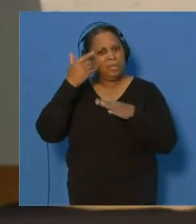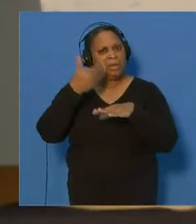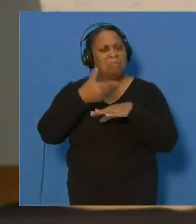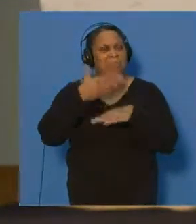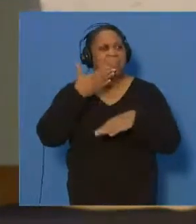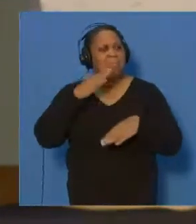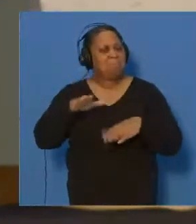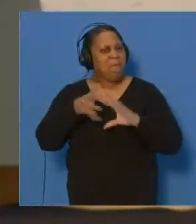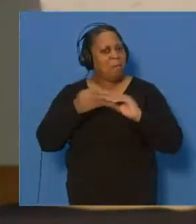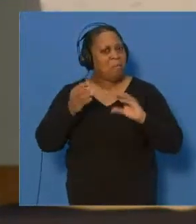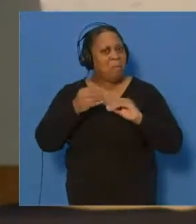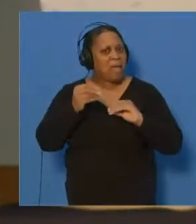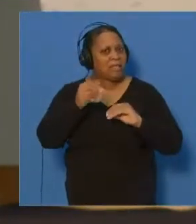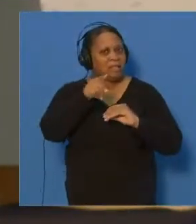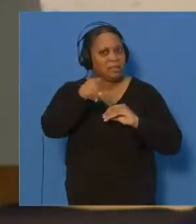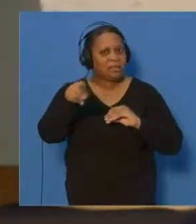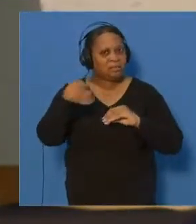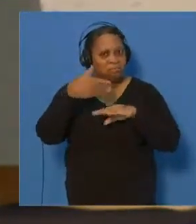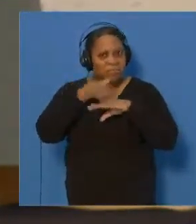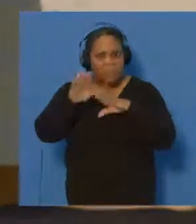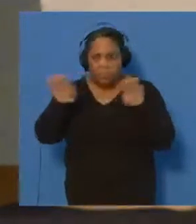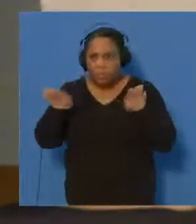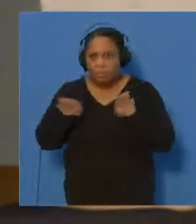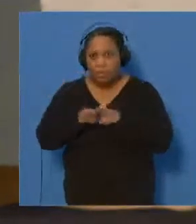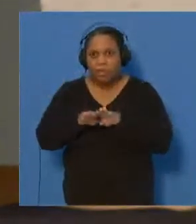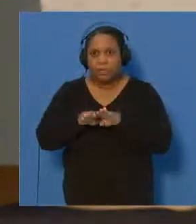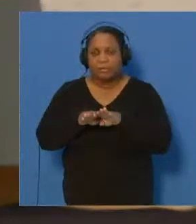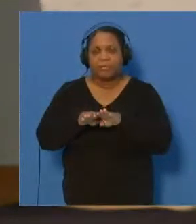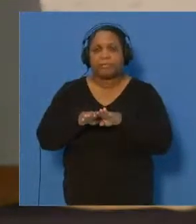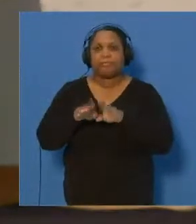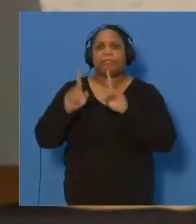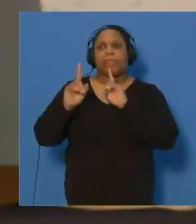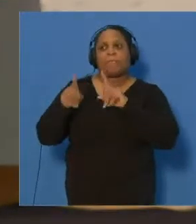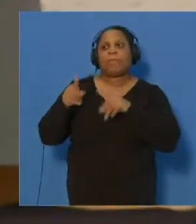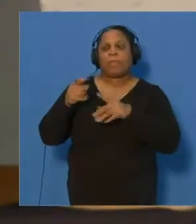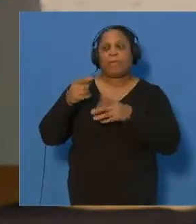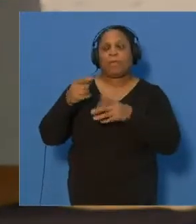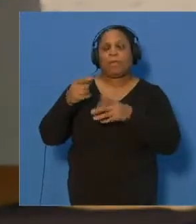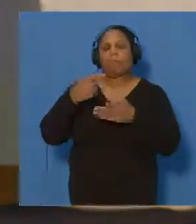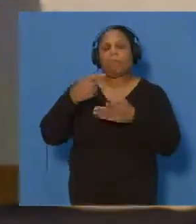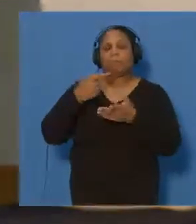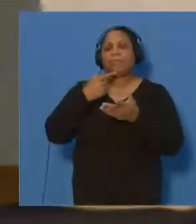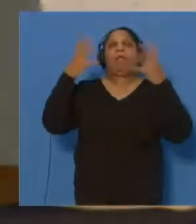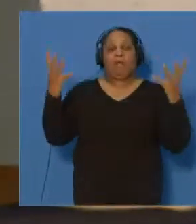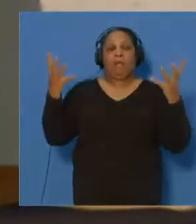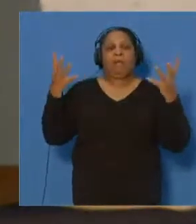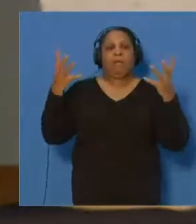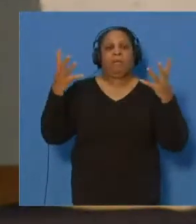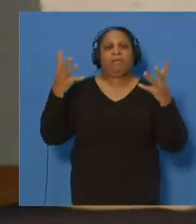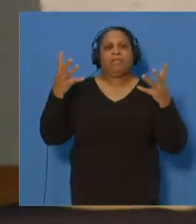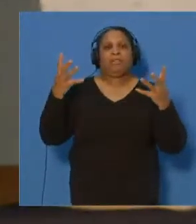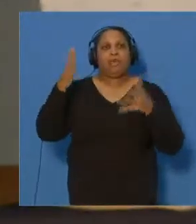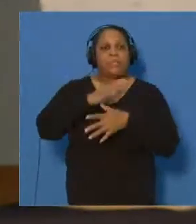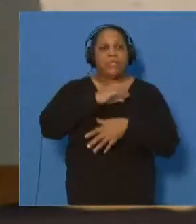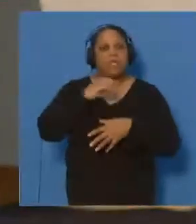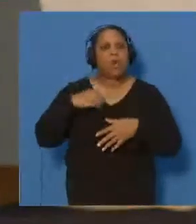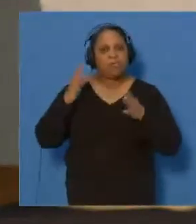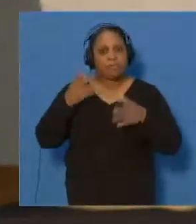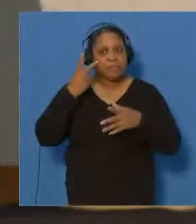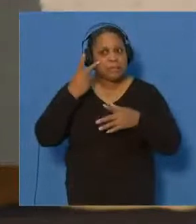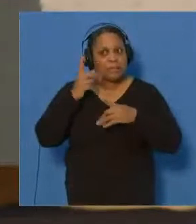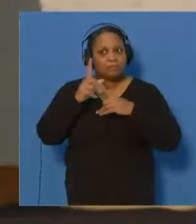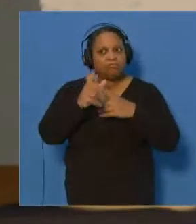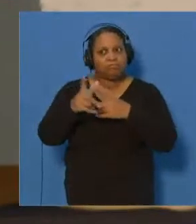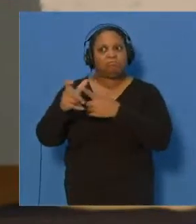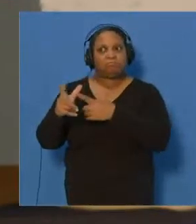message to the people of Bermuda? So because that was a lot. So you said that a senior officer was seen running through the